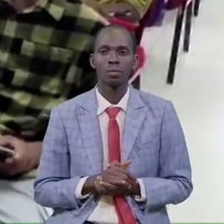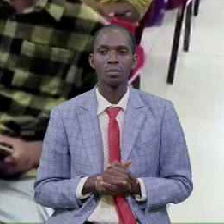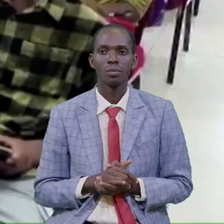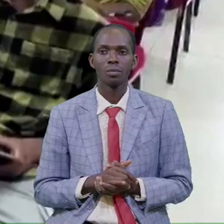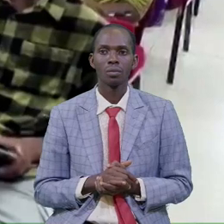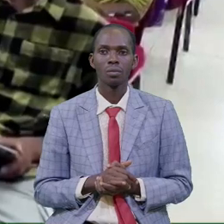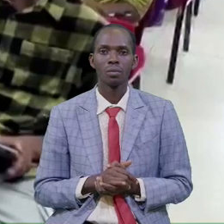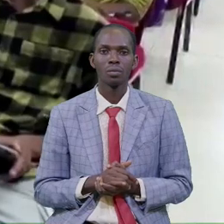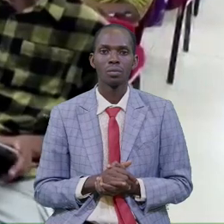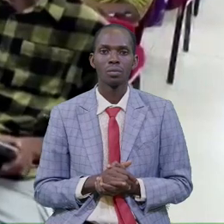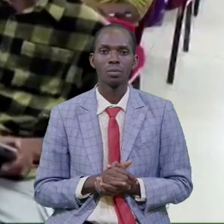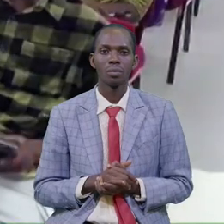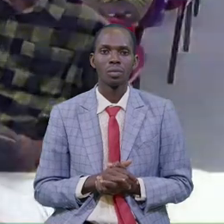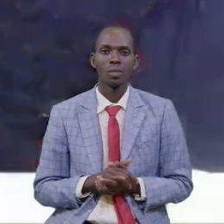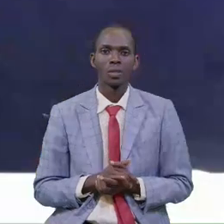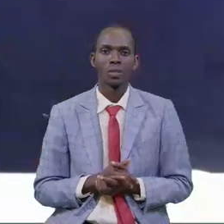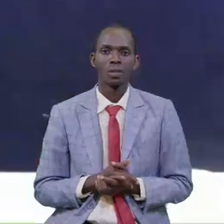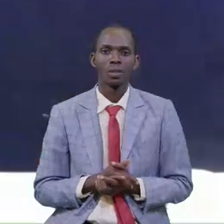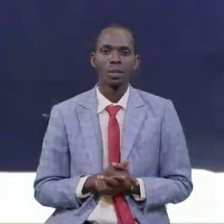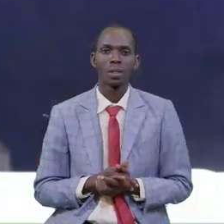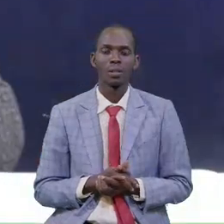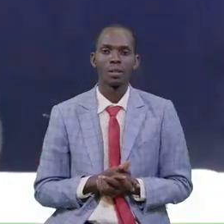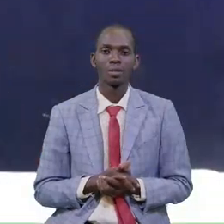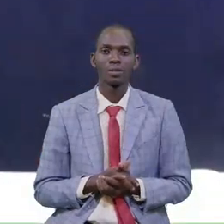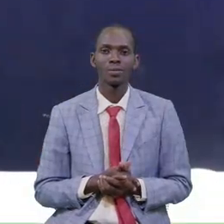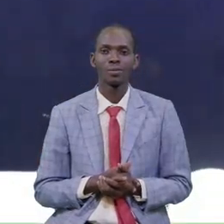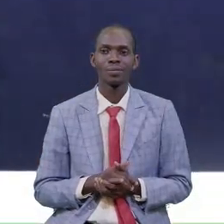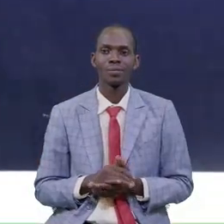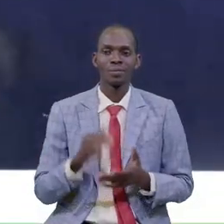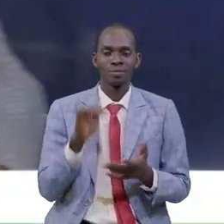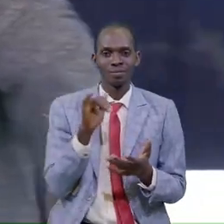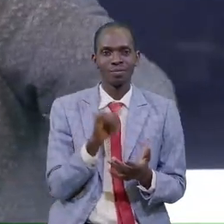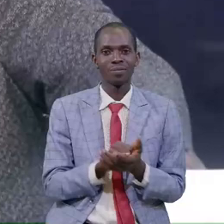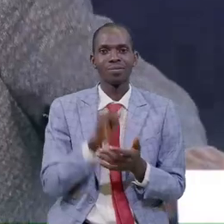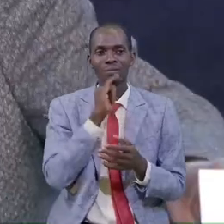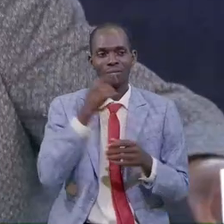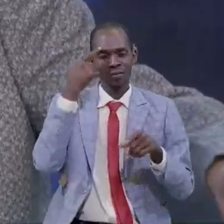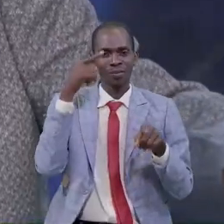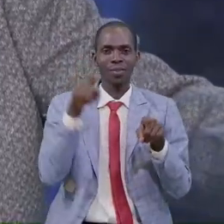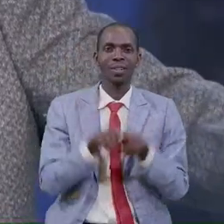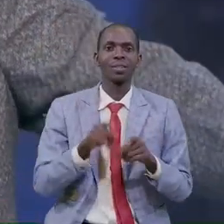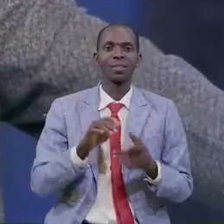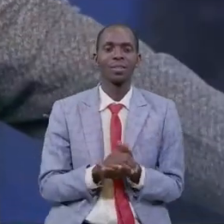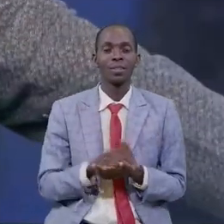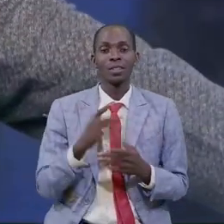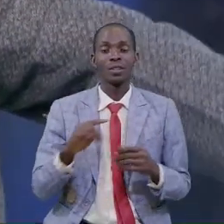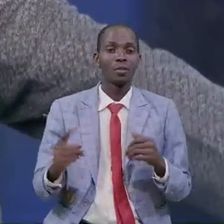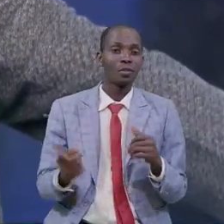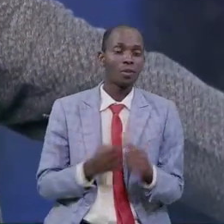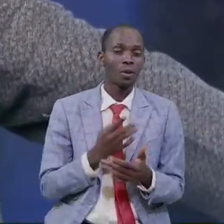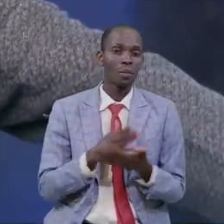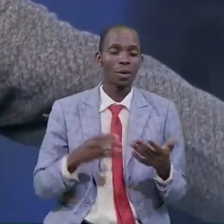te guérit. Pas j'étais. That's the covenant. C'est l'alliance. The first part of the covenant, hear the